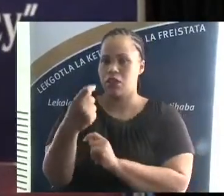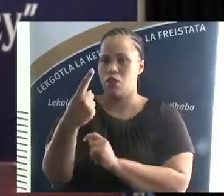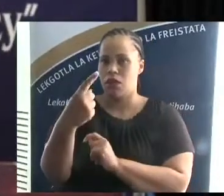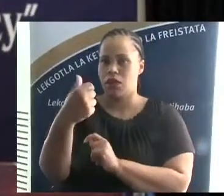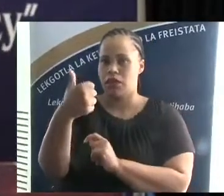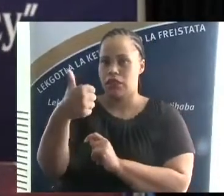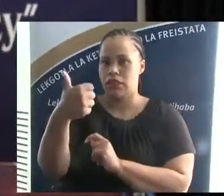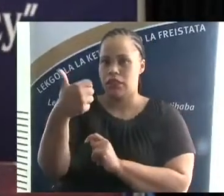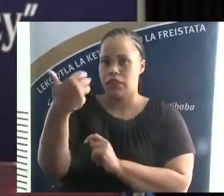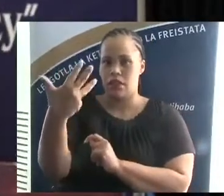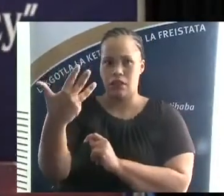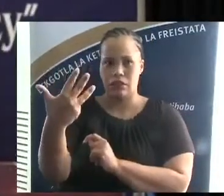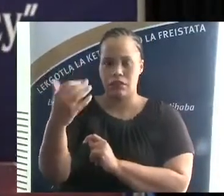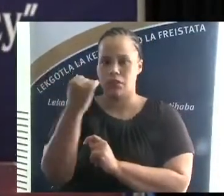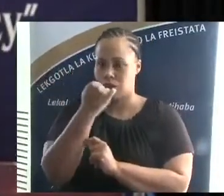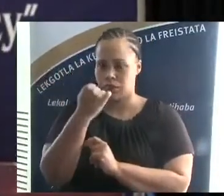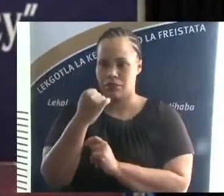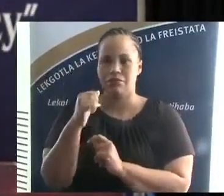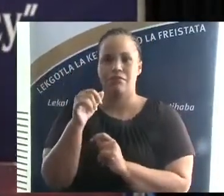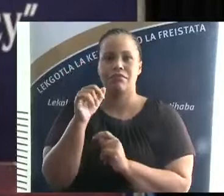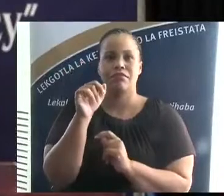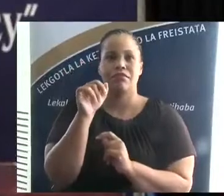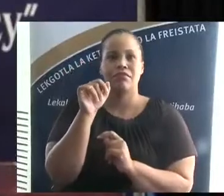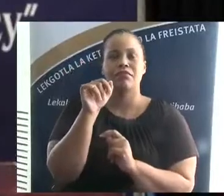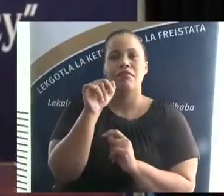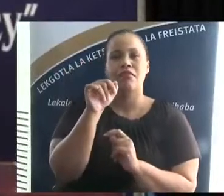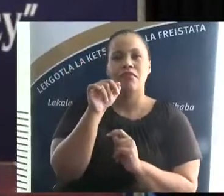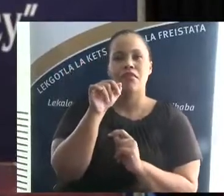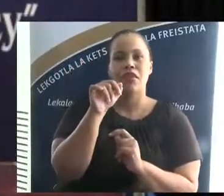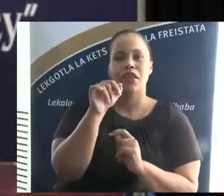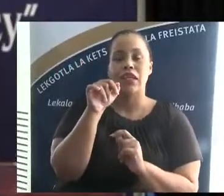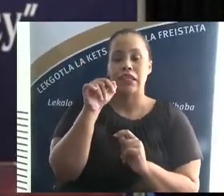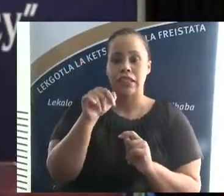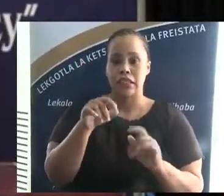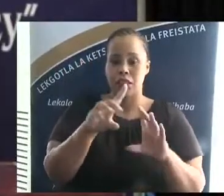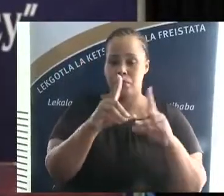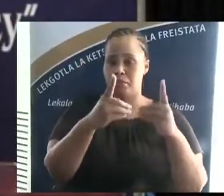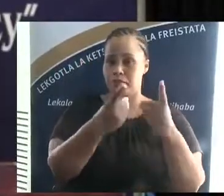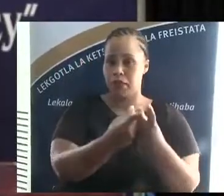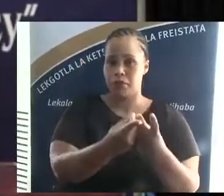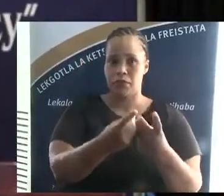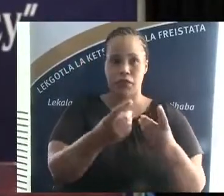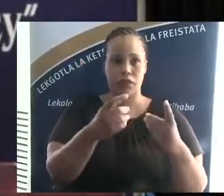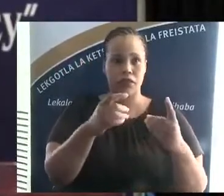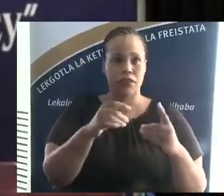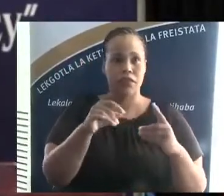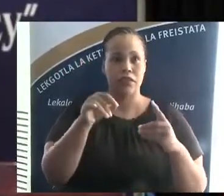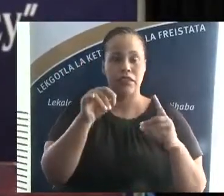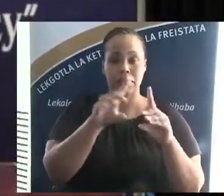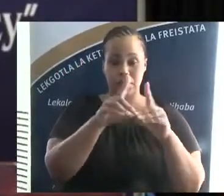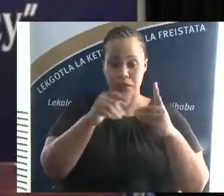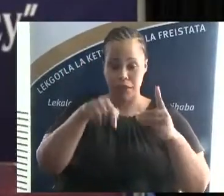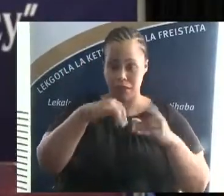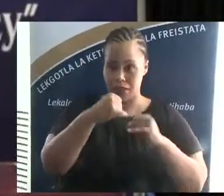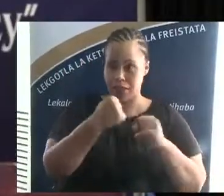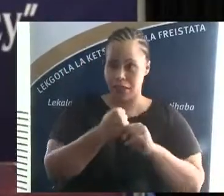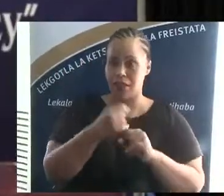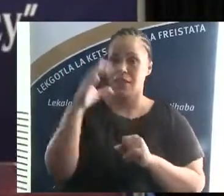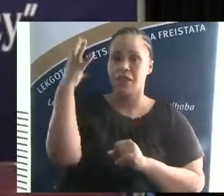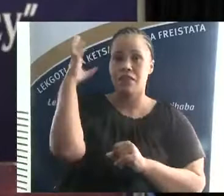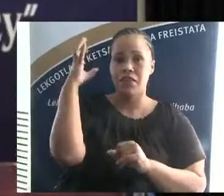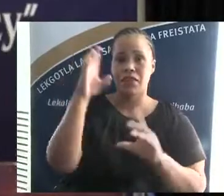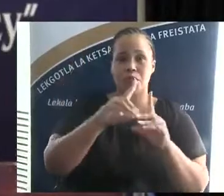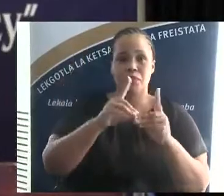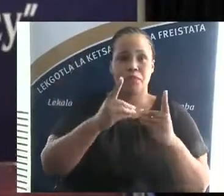year. No department in this year received a disclaimer. No department in the province